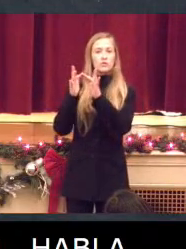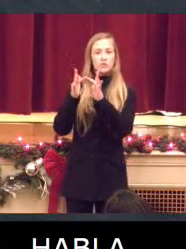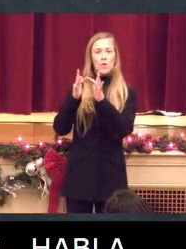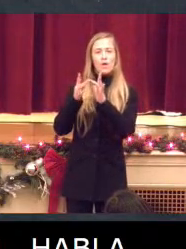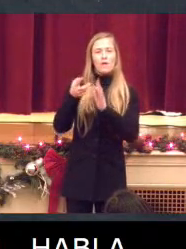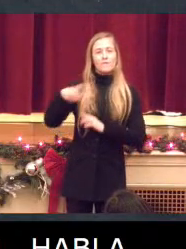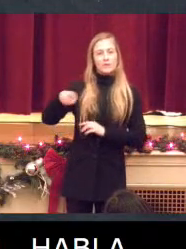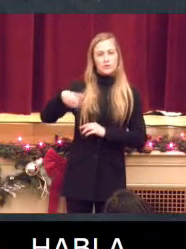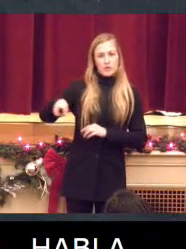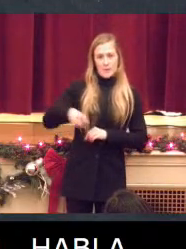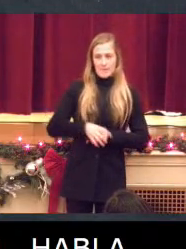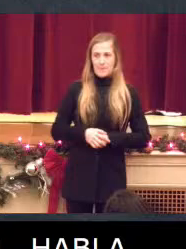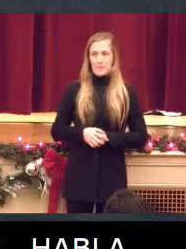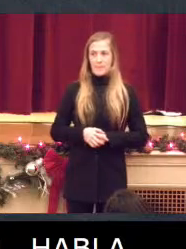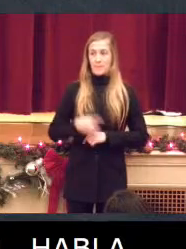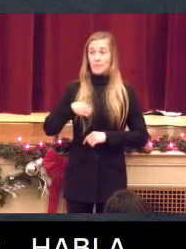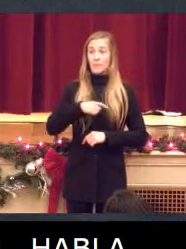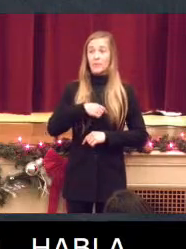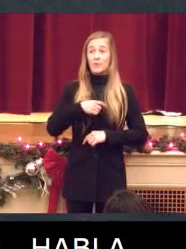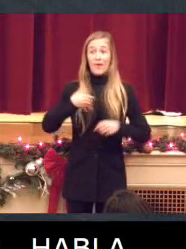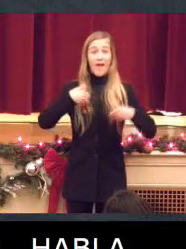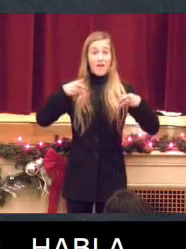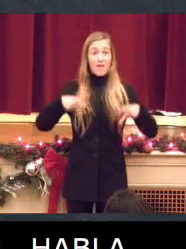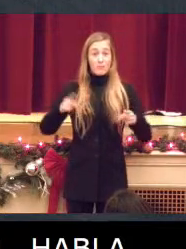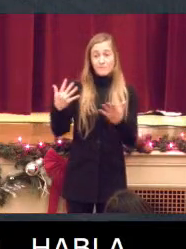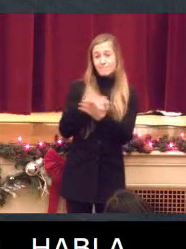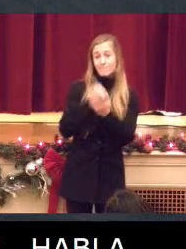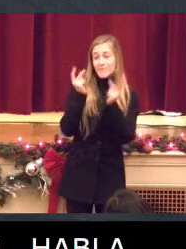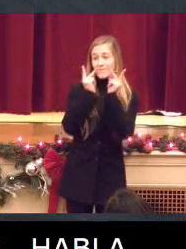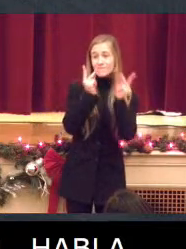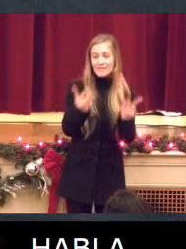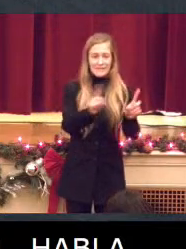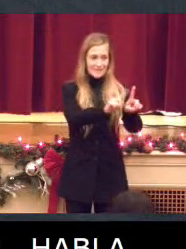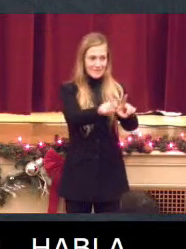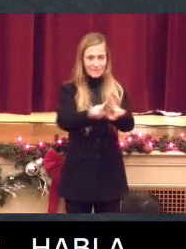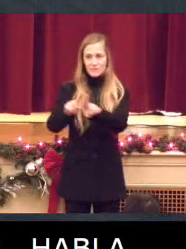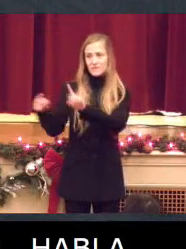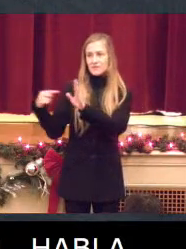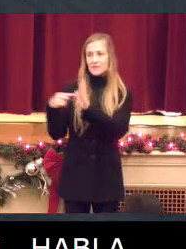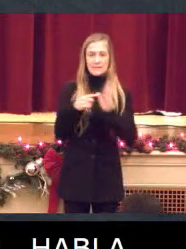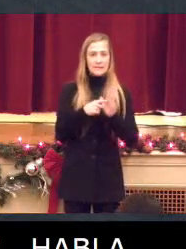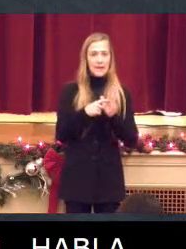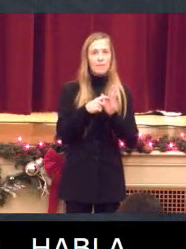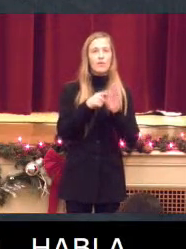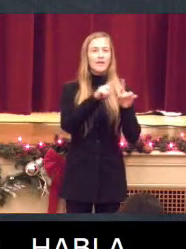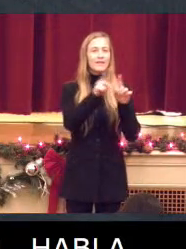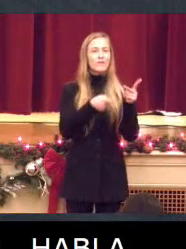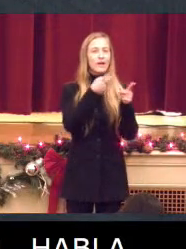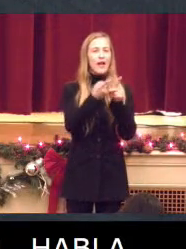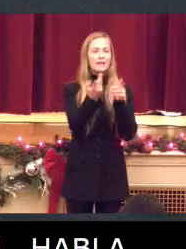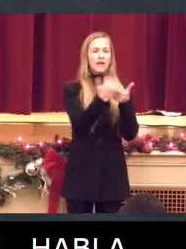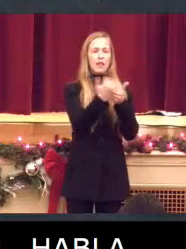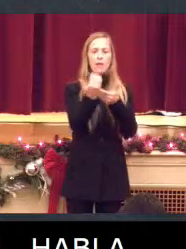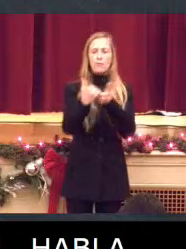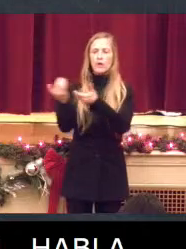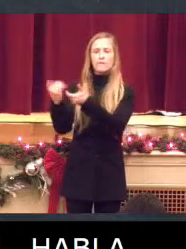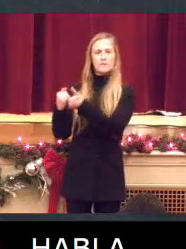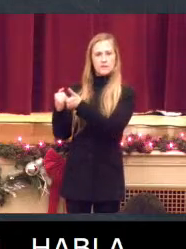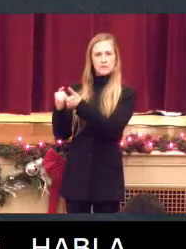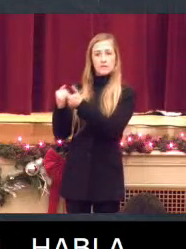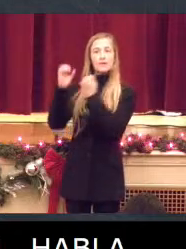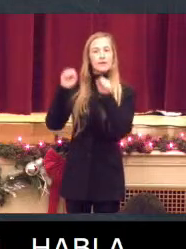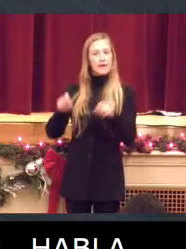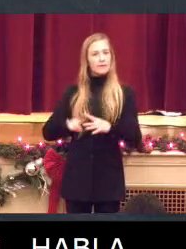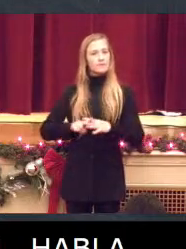trip where we got to visit several different examples of types of collaboratives that we can